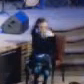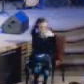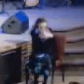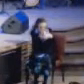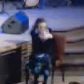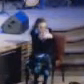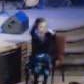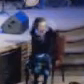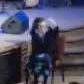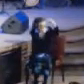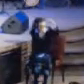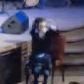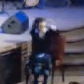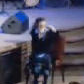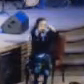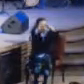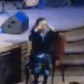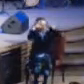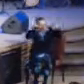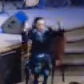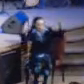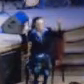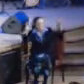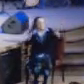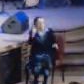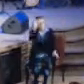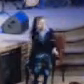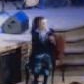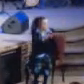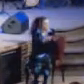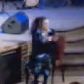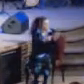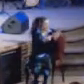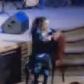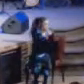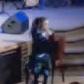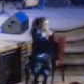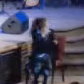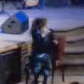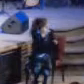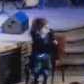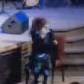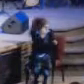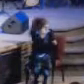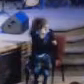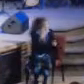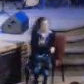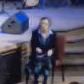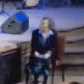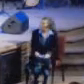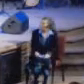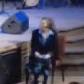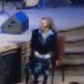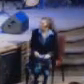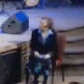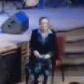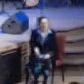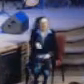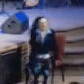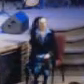see the whole picture. And that's why faith is required. You understand that? Huh? You can't see. Phil, God bless you,